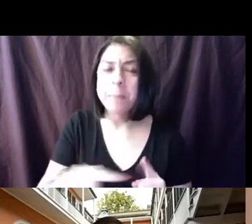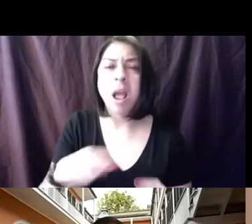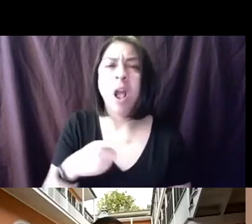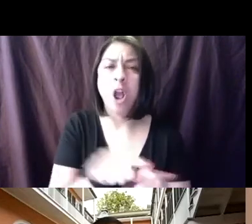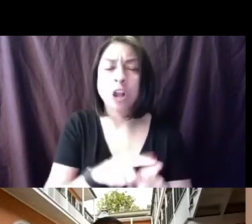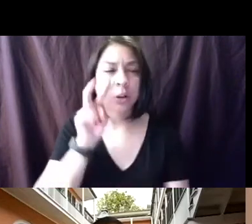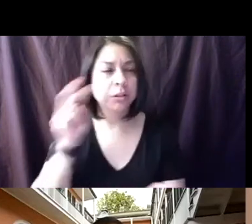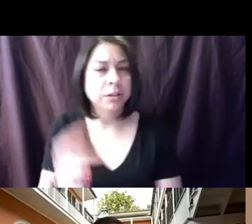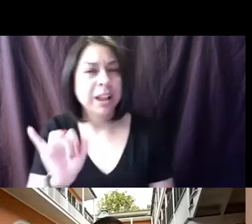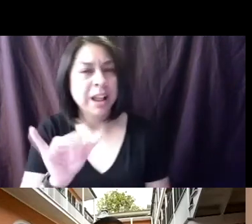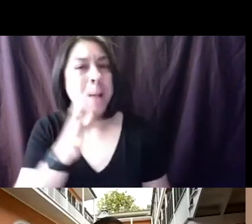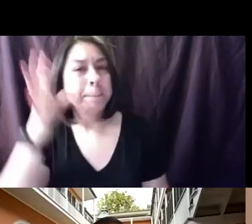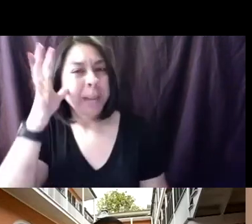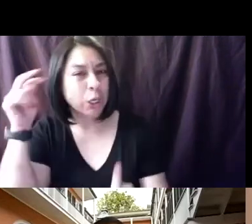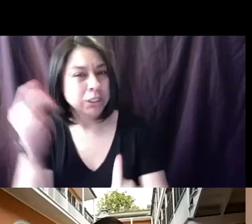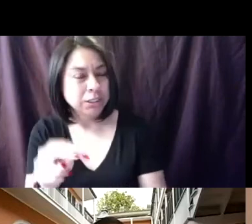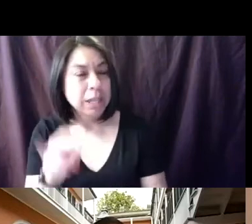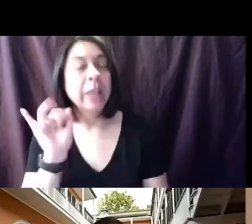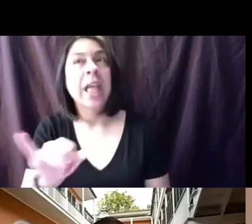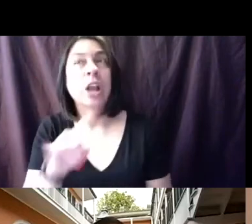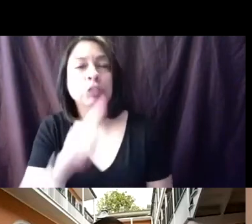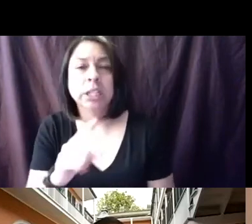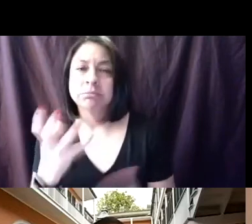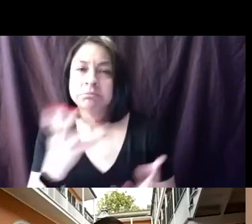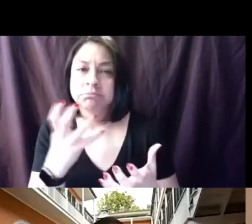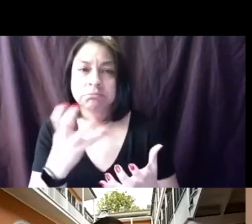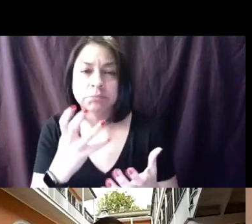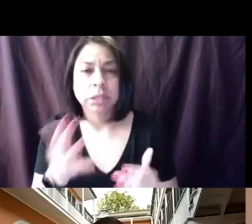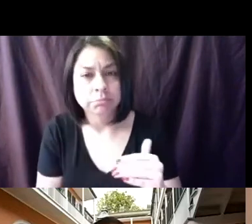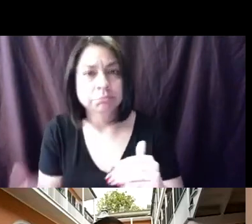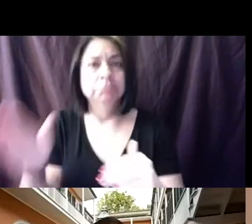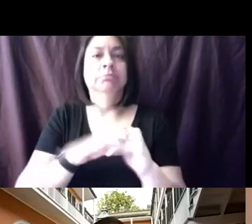view of parents. And mm-hmm. that to me has added a whole nother level.